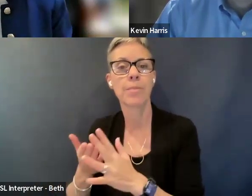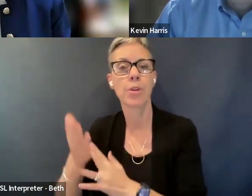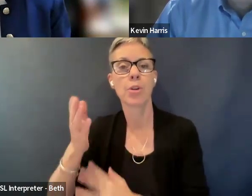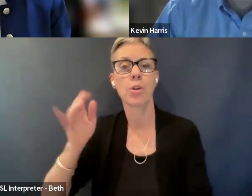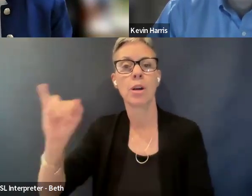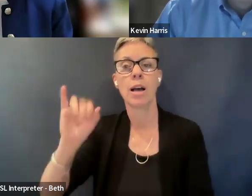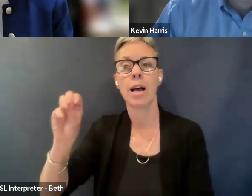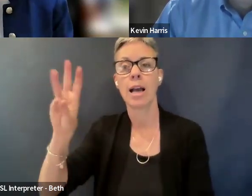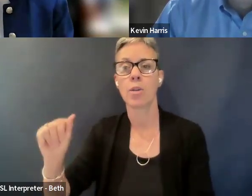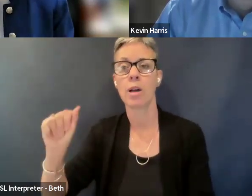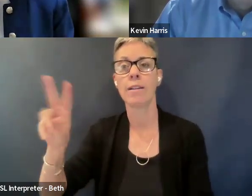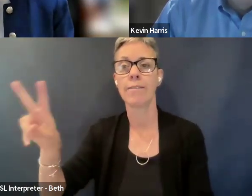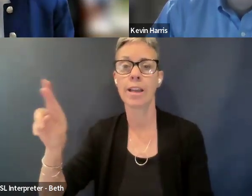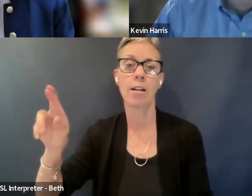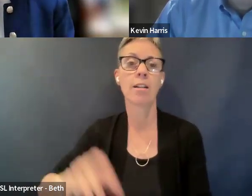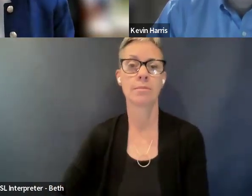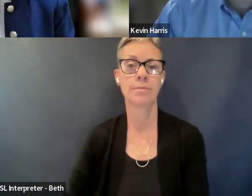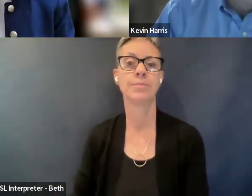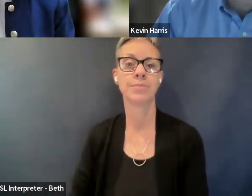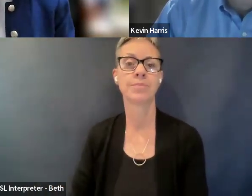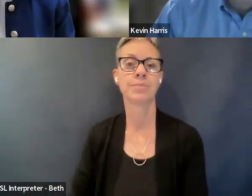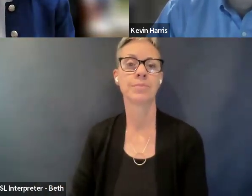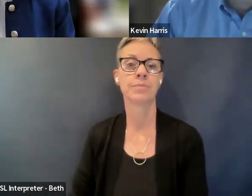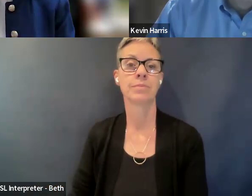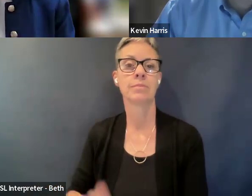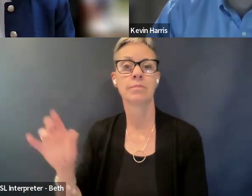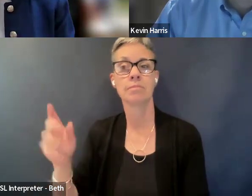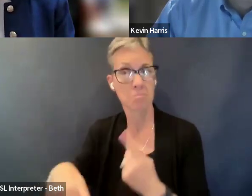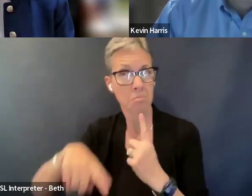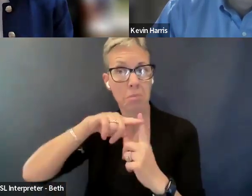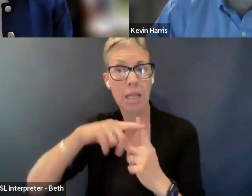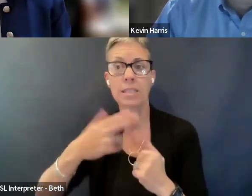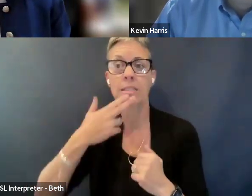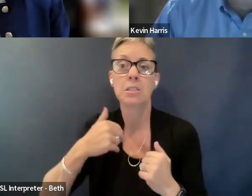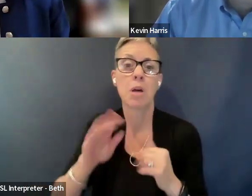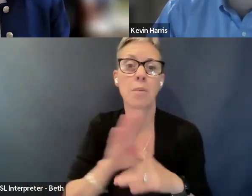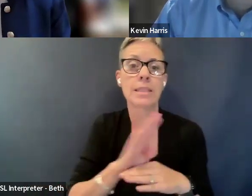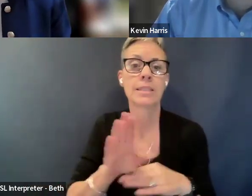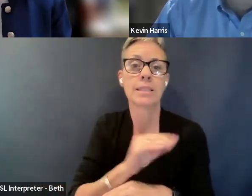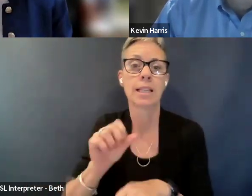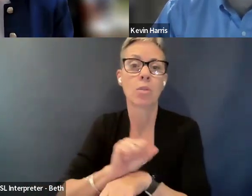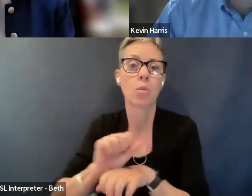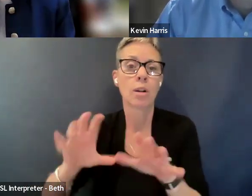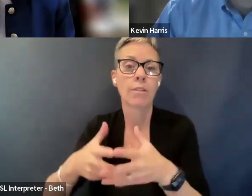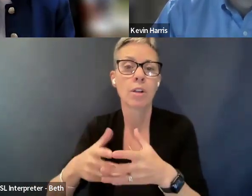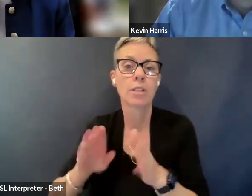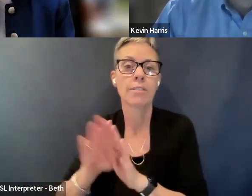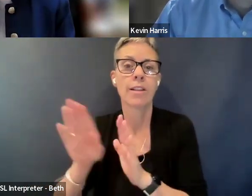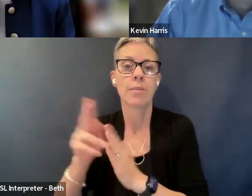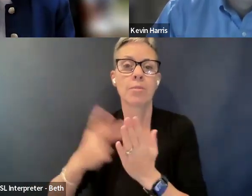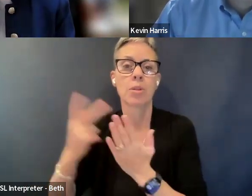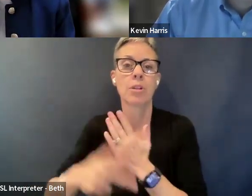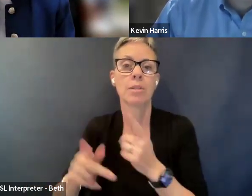through the vocational rehab, as well as small business and workforce development programs, and incentivize people with disabilities to start their